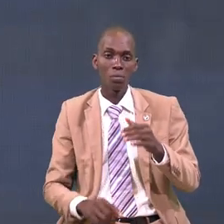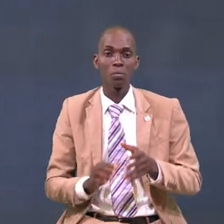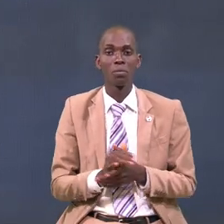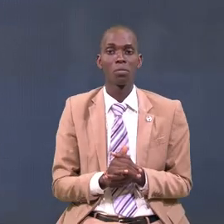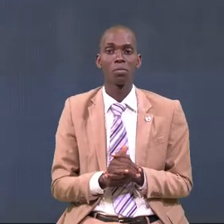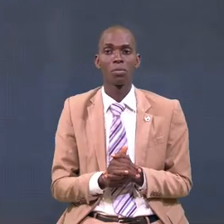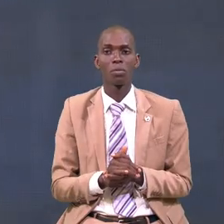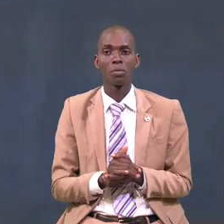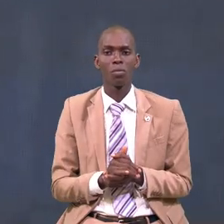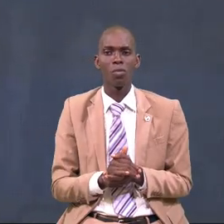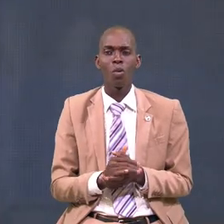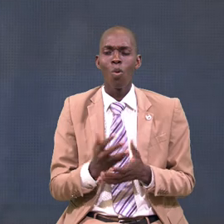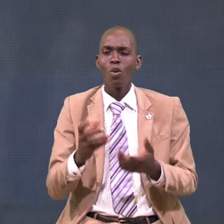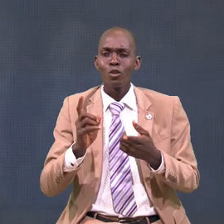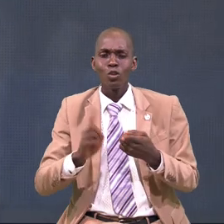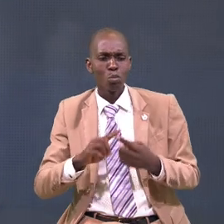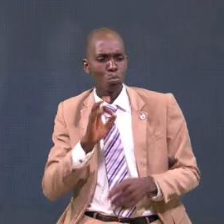They want to speak a good word.